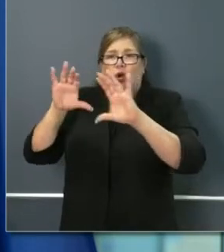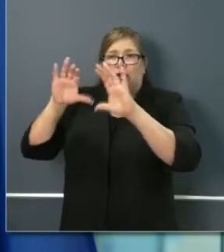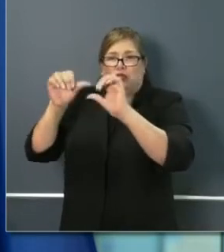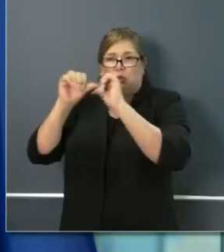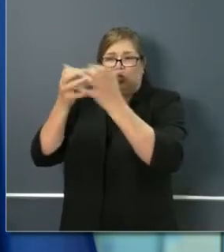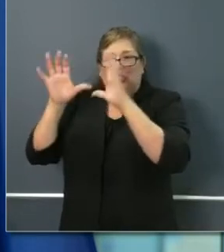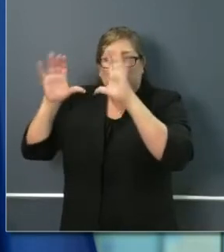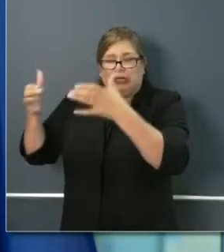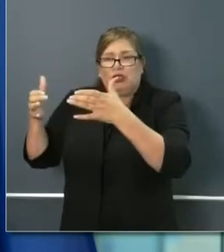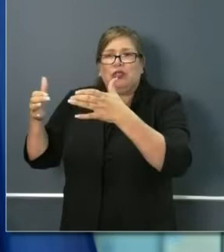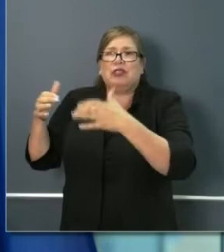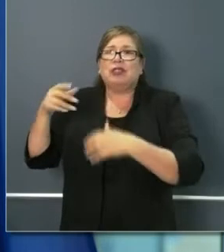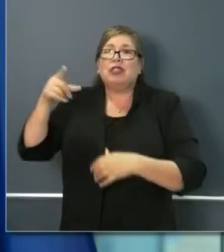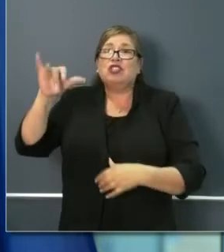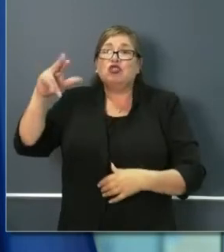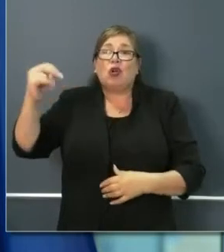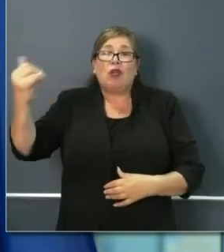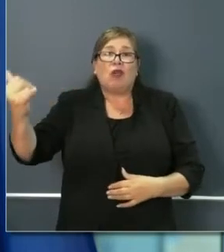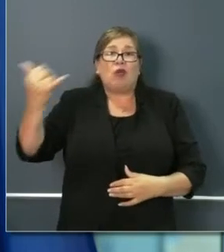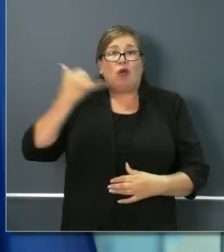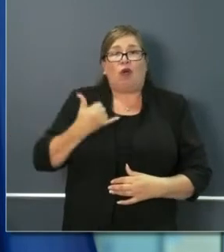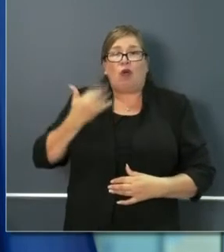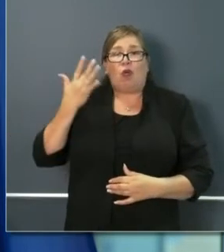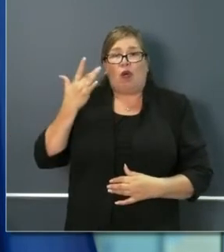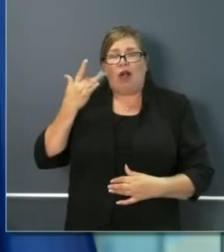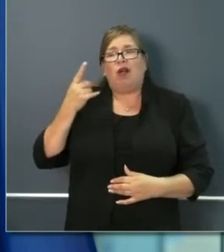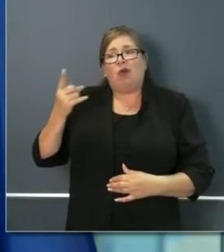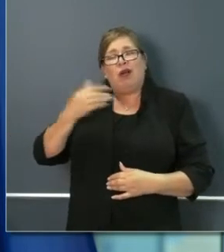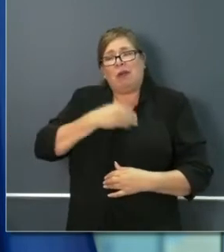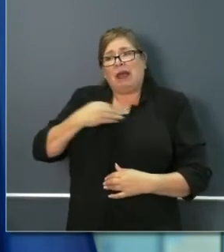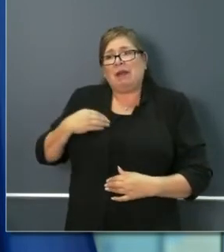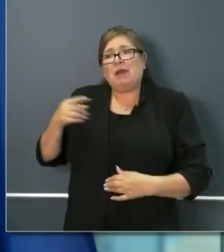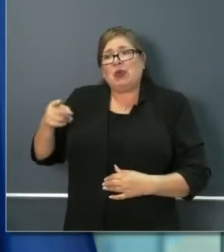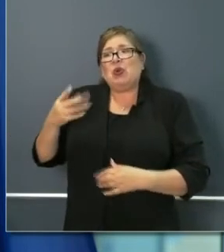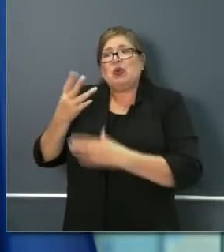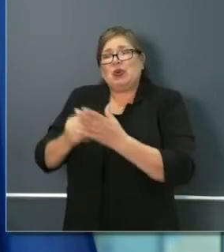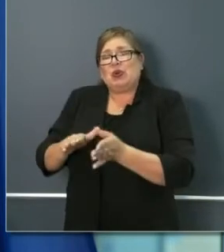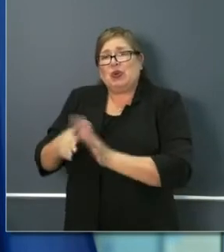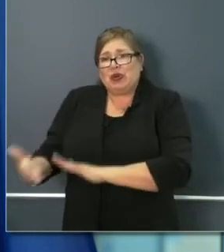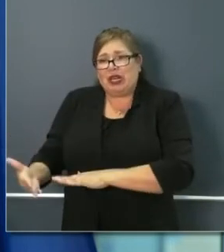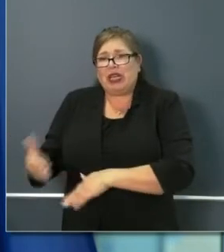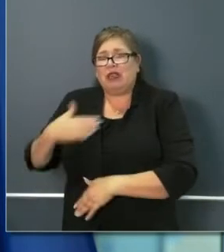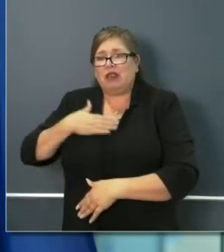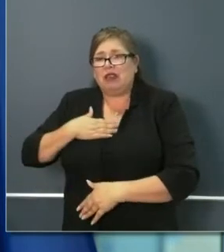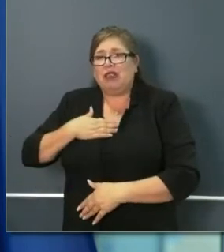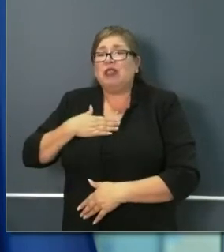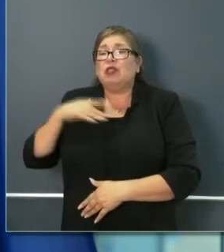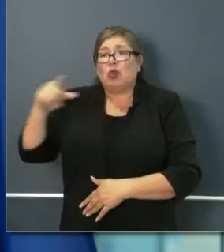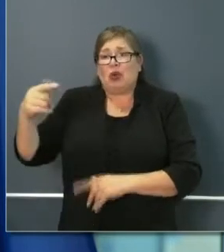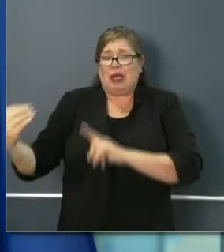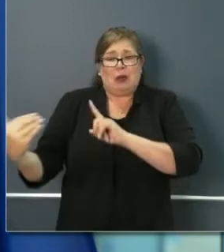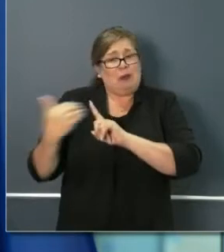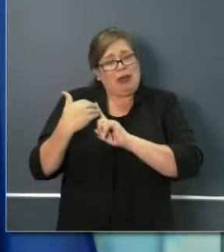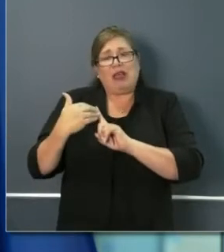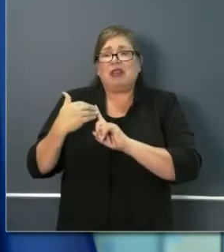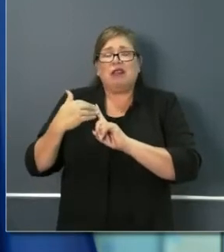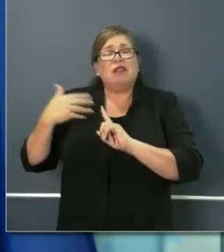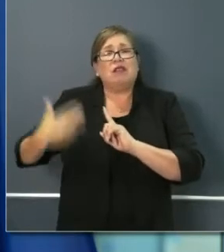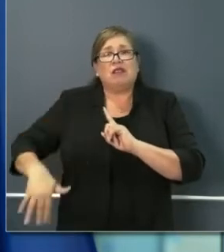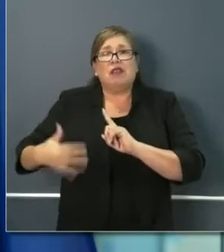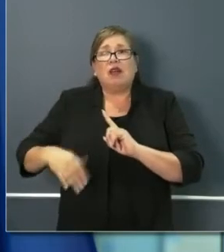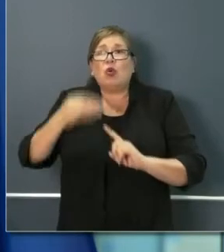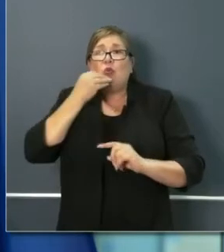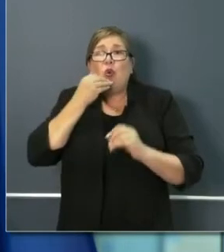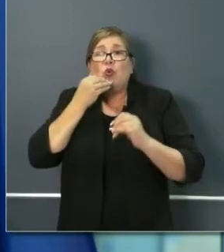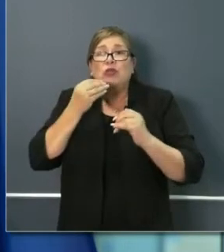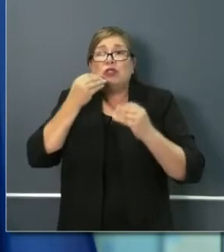loss of a life of one of his members and said, you need to be reminded, Governor, that the grocery lines are also the front